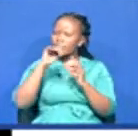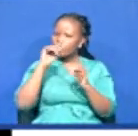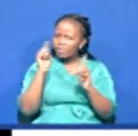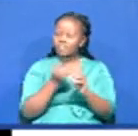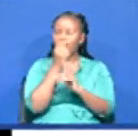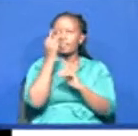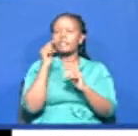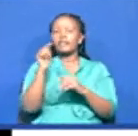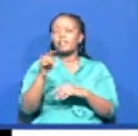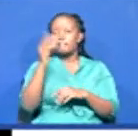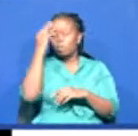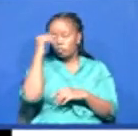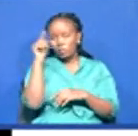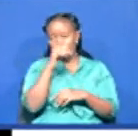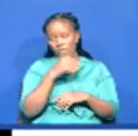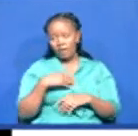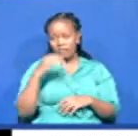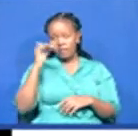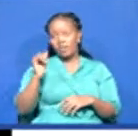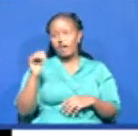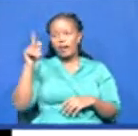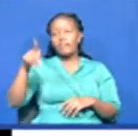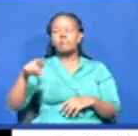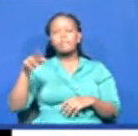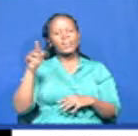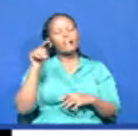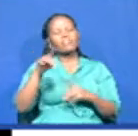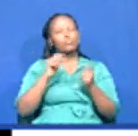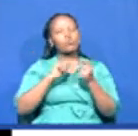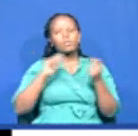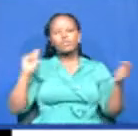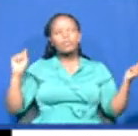this IPR recordation, which is going to be a game changer in the